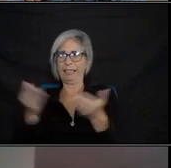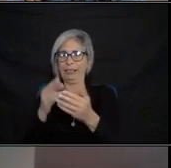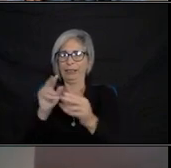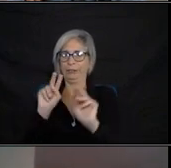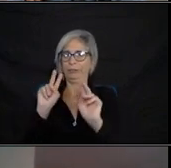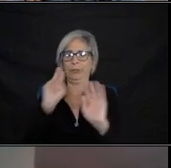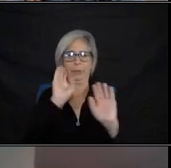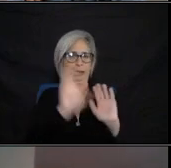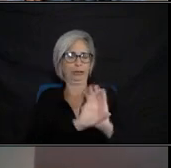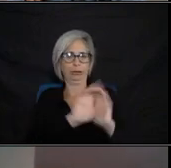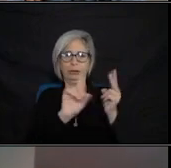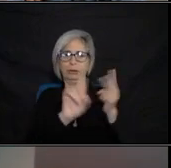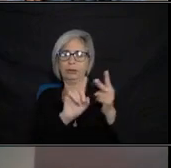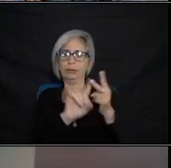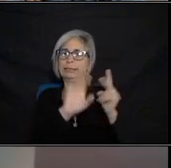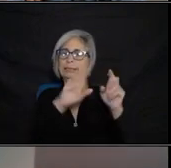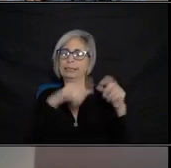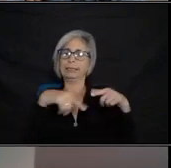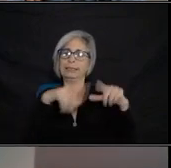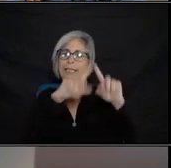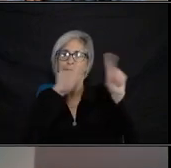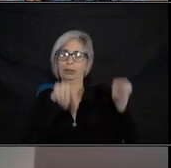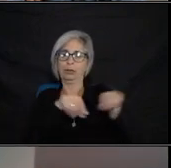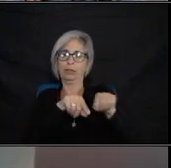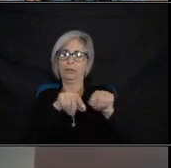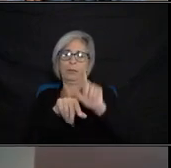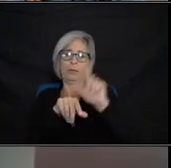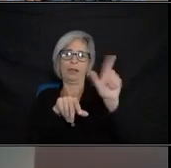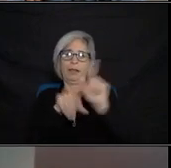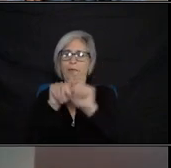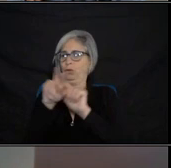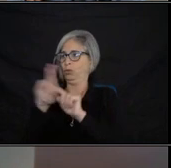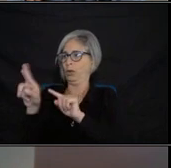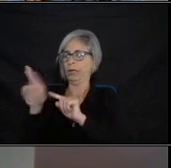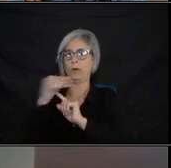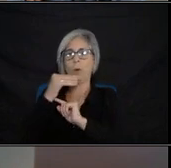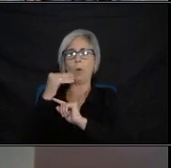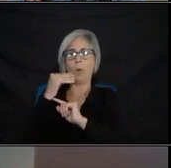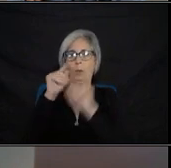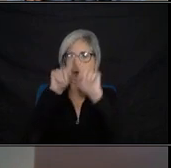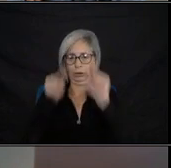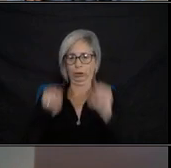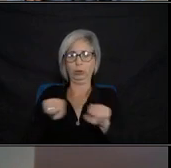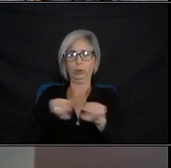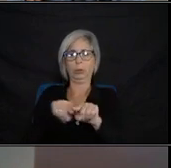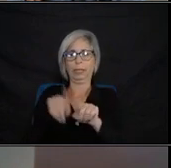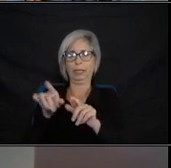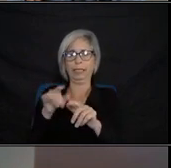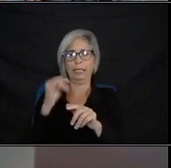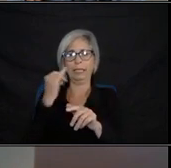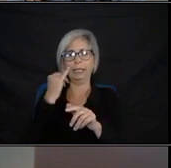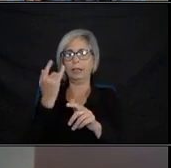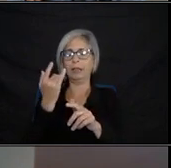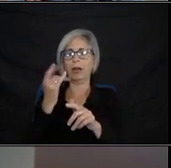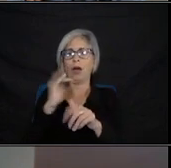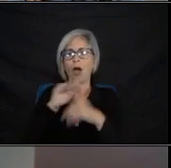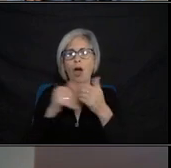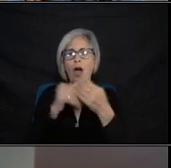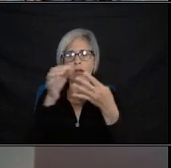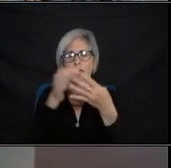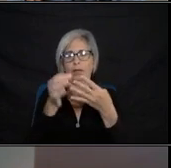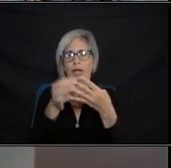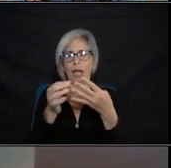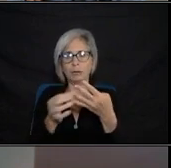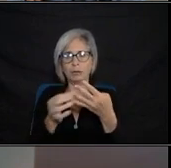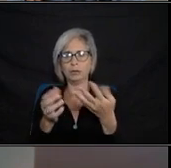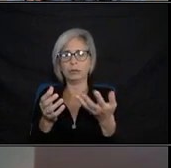next screen, as you see on the, you're moving from left to right, is the home screen. This is the screen that is your jump screen. It has all your options. And